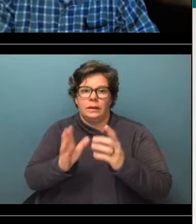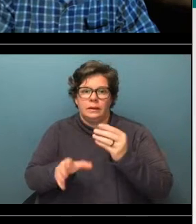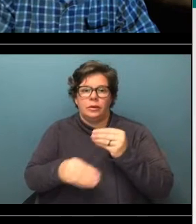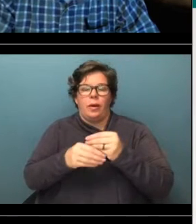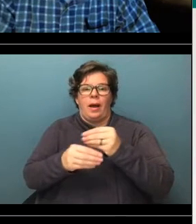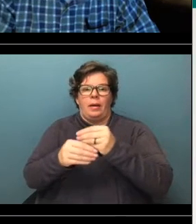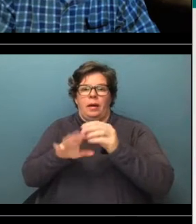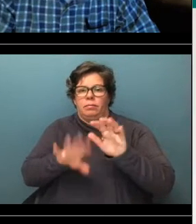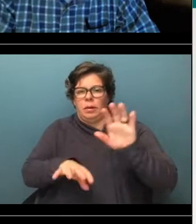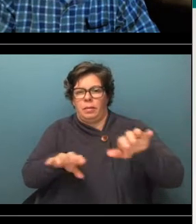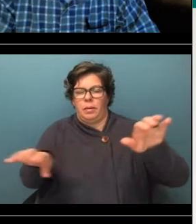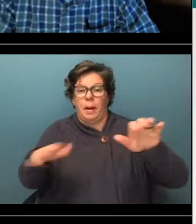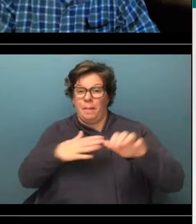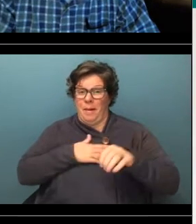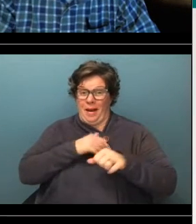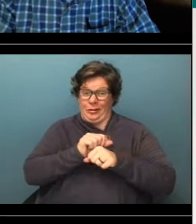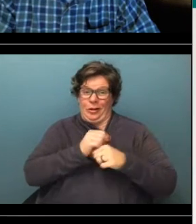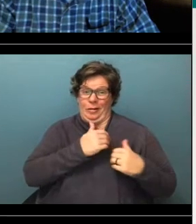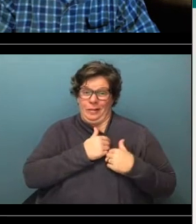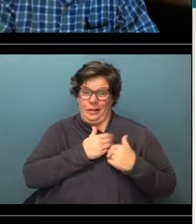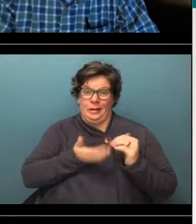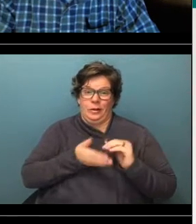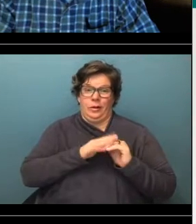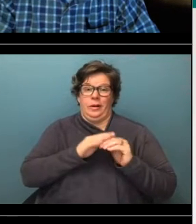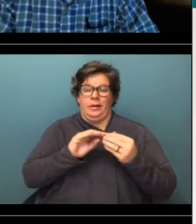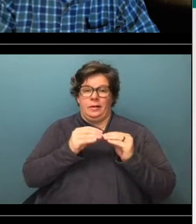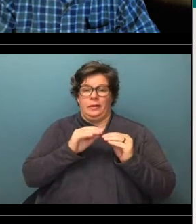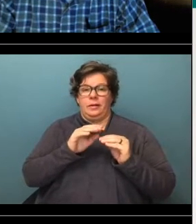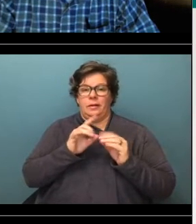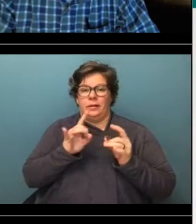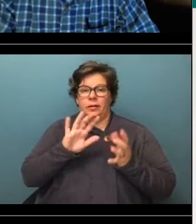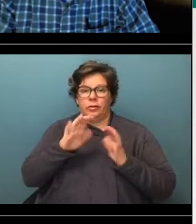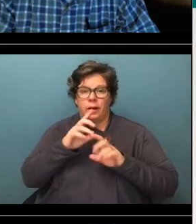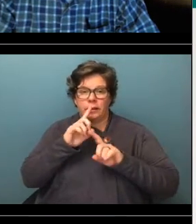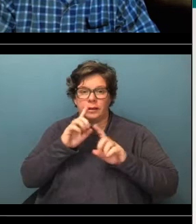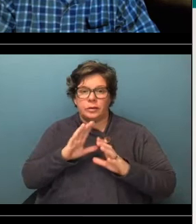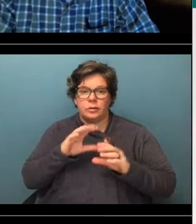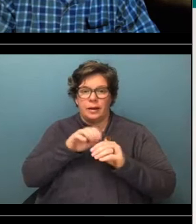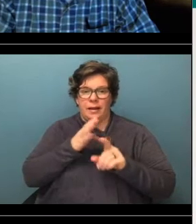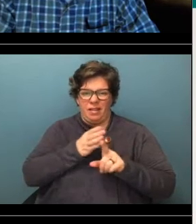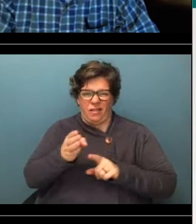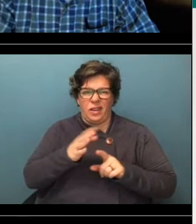That's going to be my job, is to increase the amount of crisis responders available in the field.